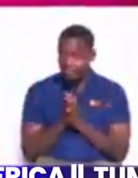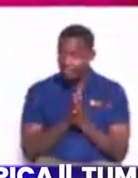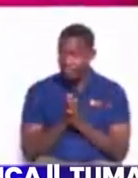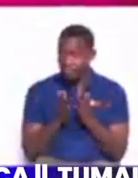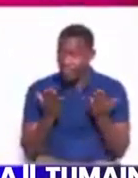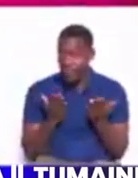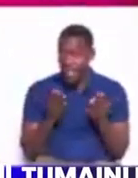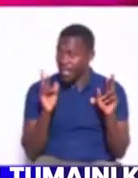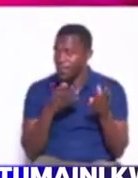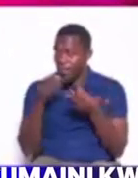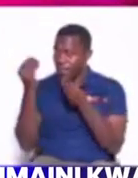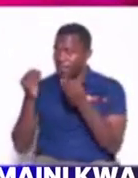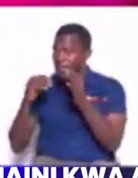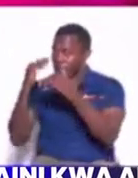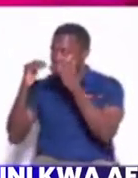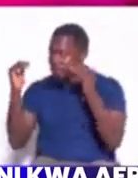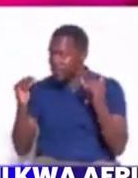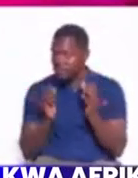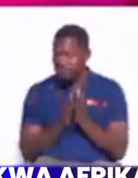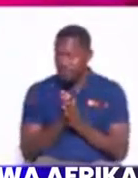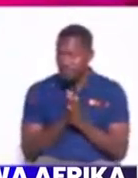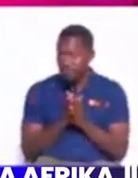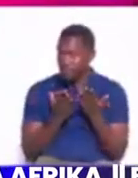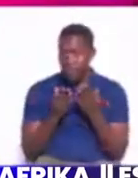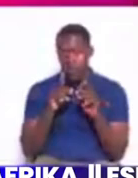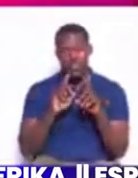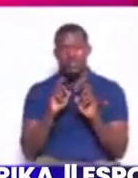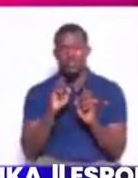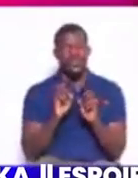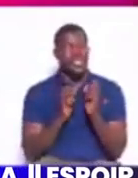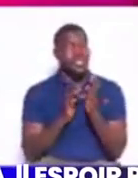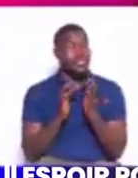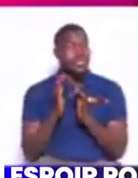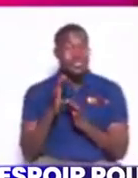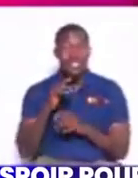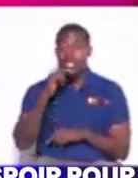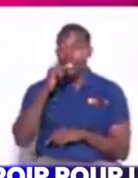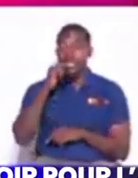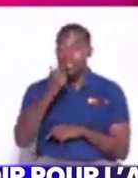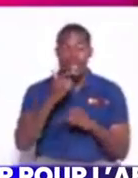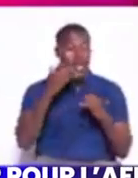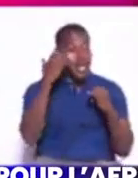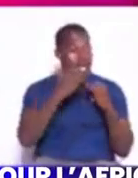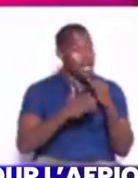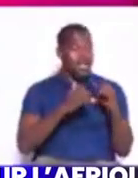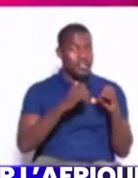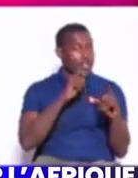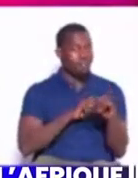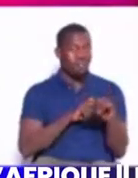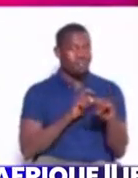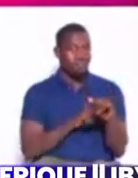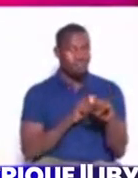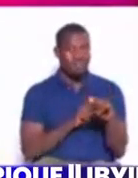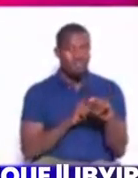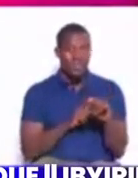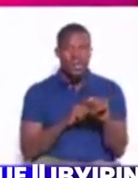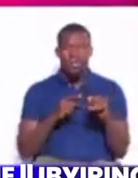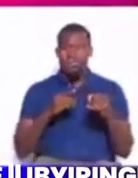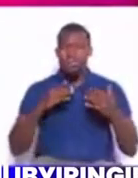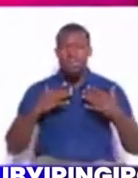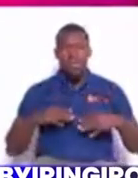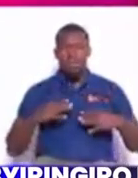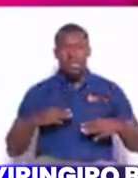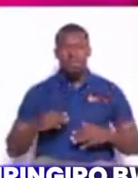long for that? He says his end time people will have a heart filled with the faith of Jesus. They